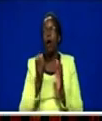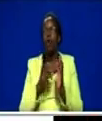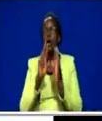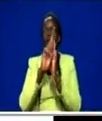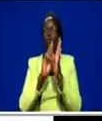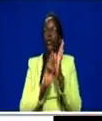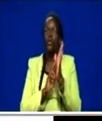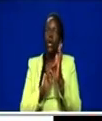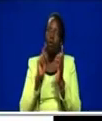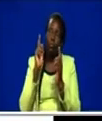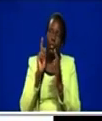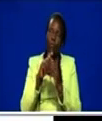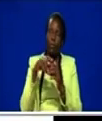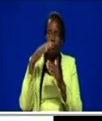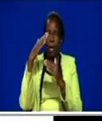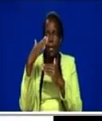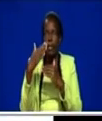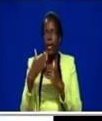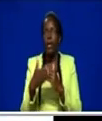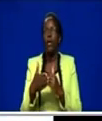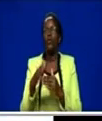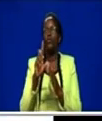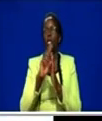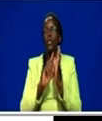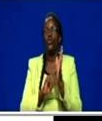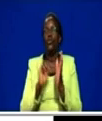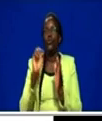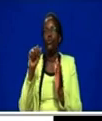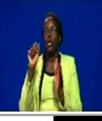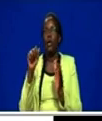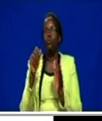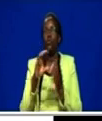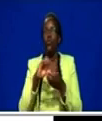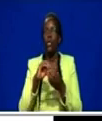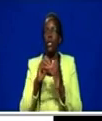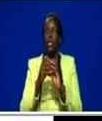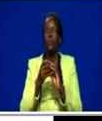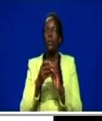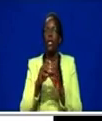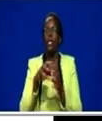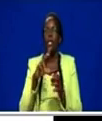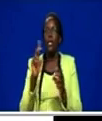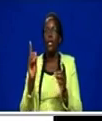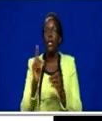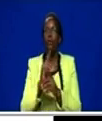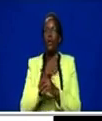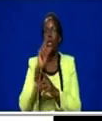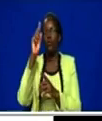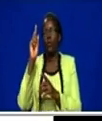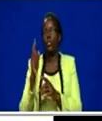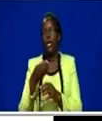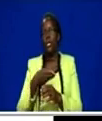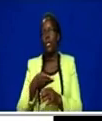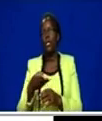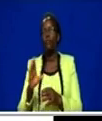of today is that by the end of the lesson, you should be able to interpret the various questions and give